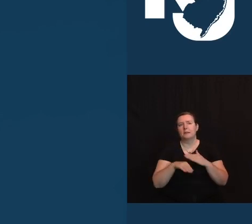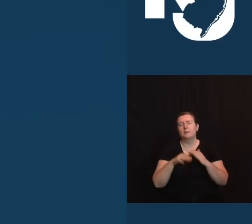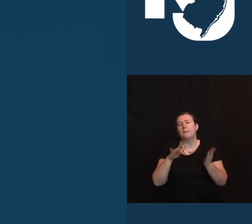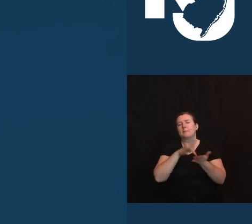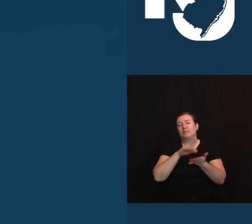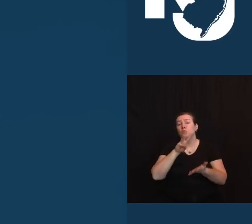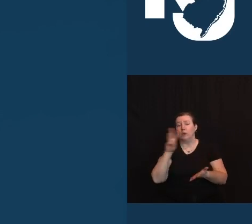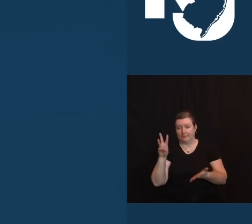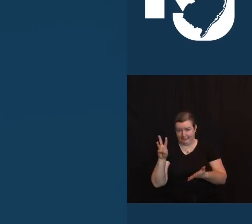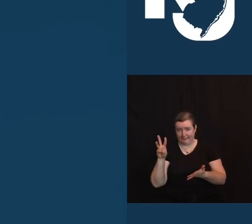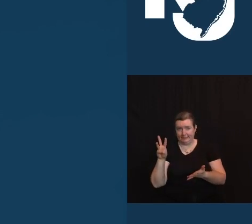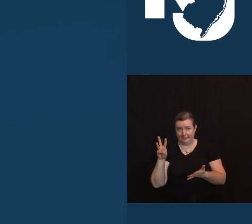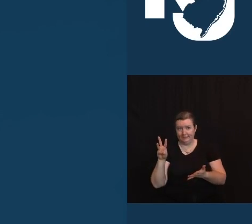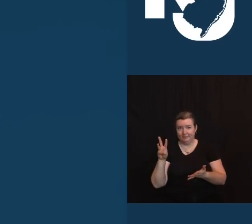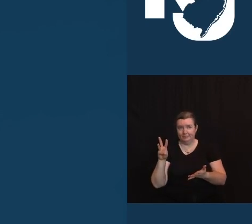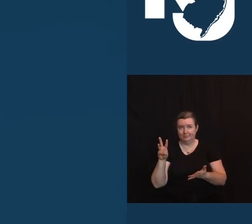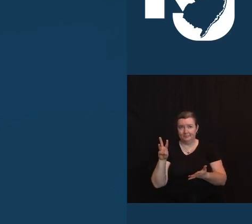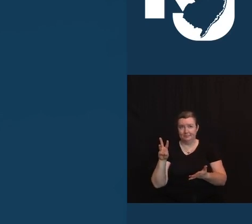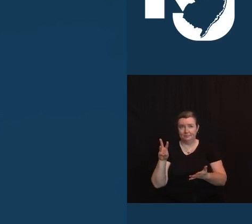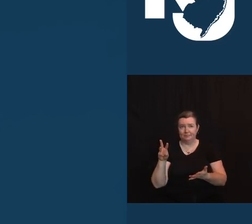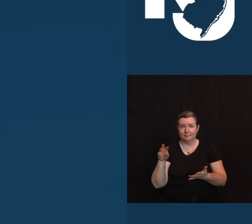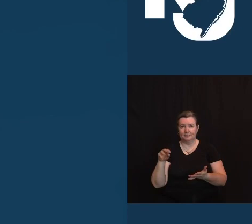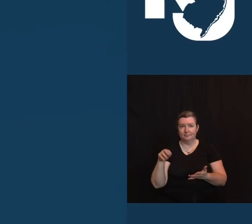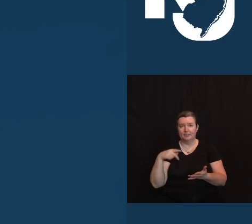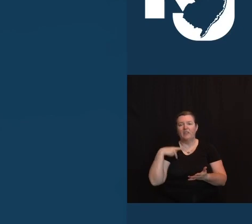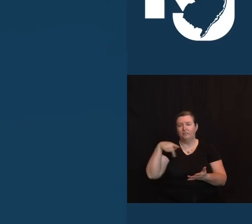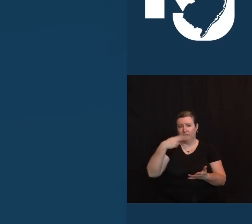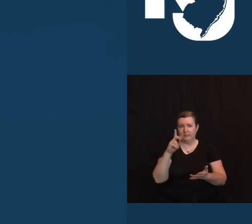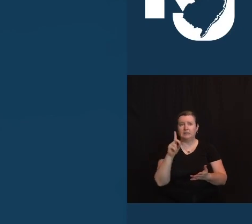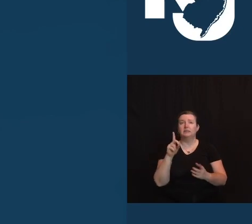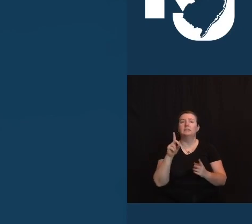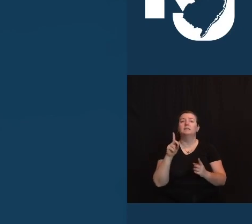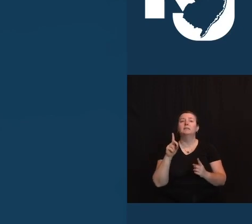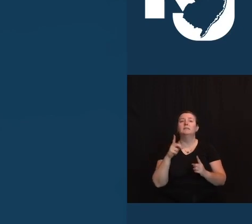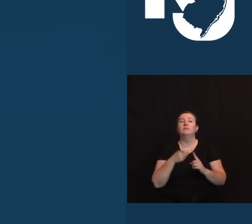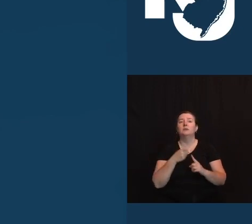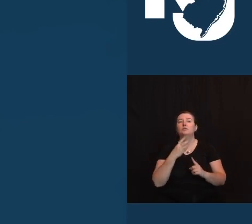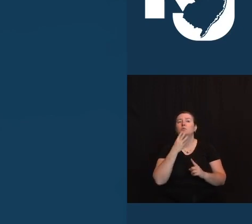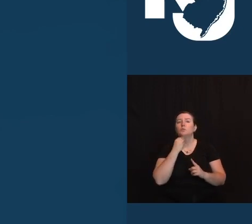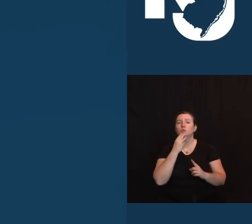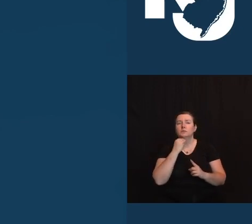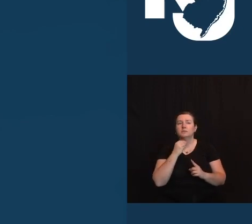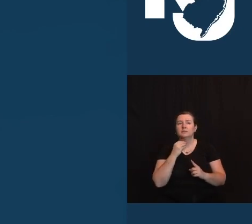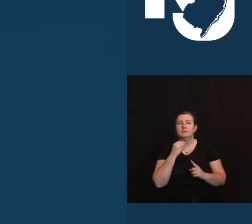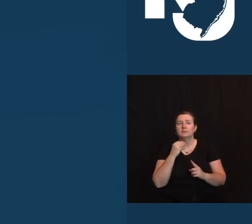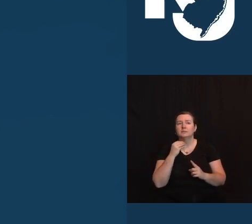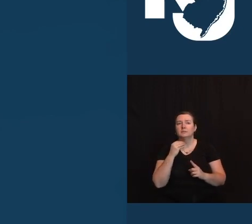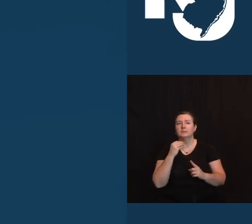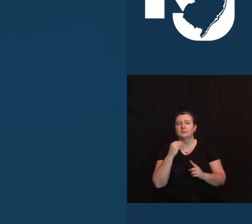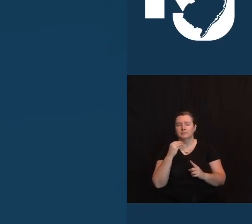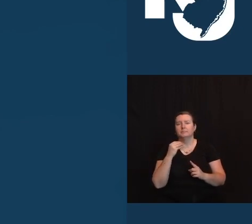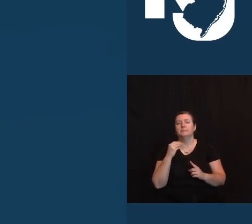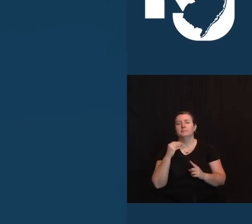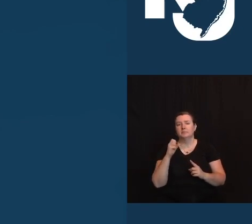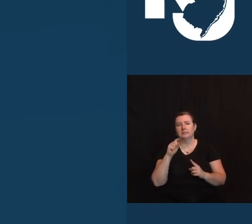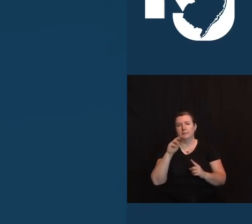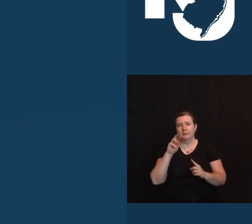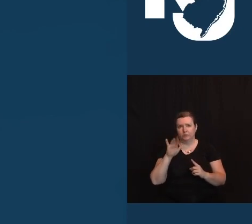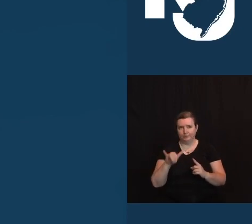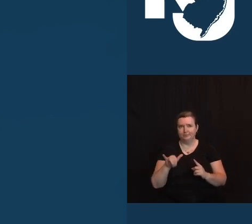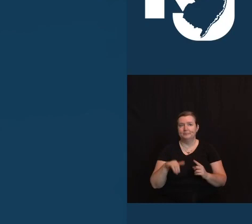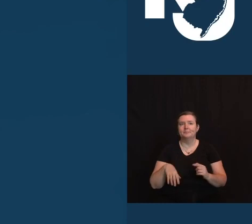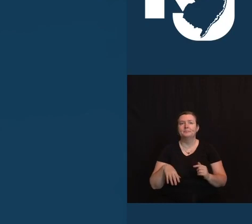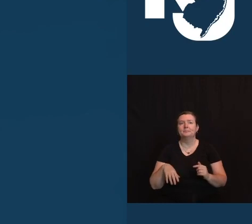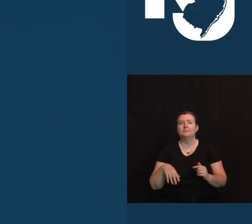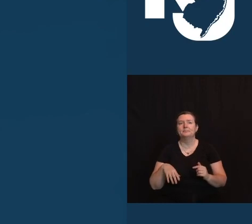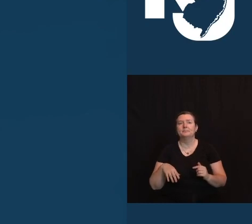honorary doctorate from the Jewish Theological Seminary and her full doctorate in educational technology leadership from New Jersey City